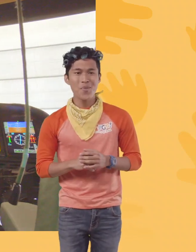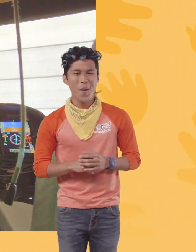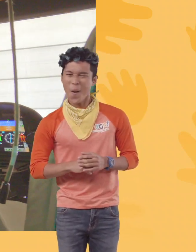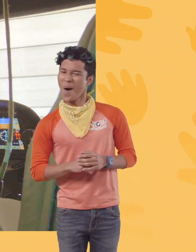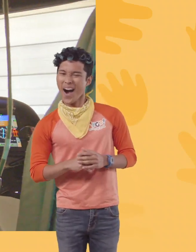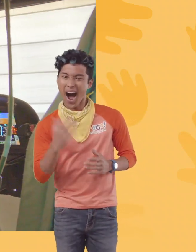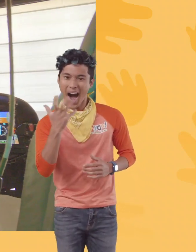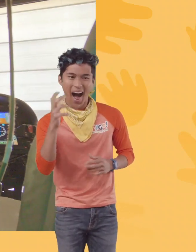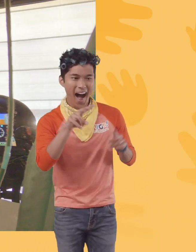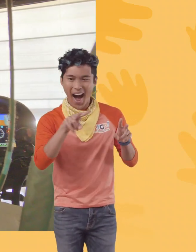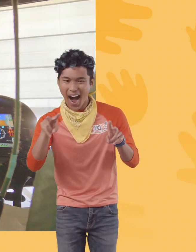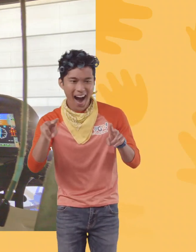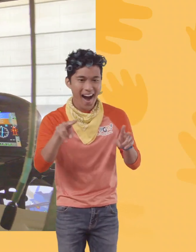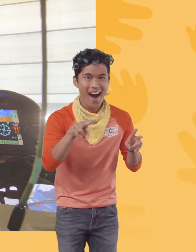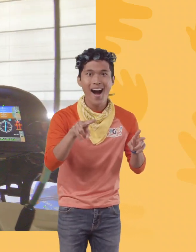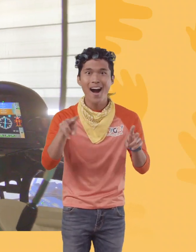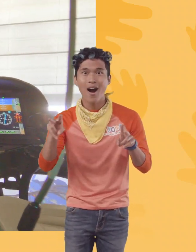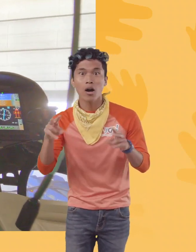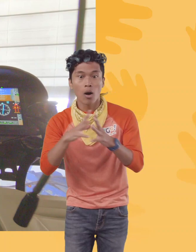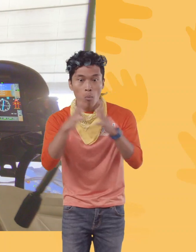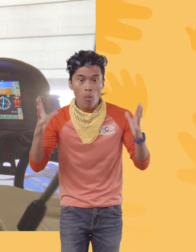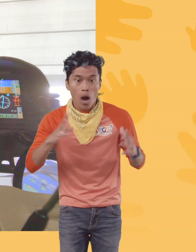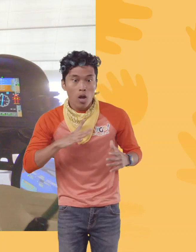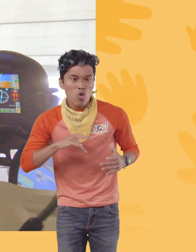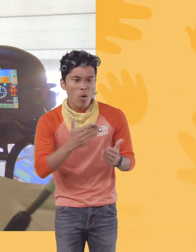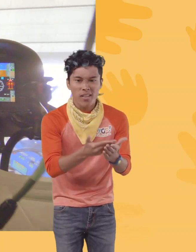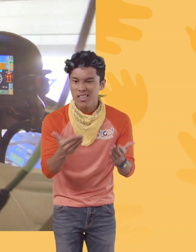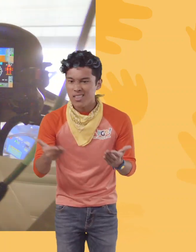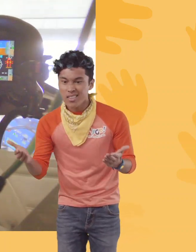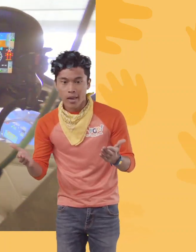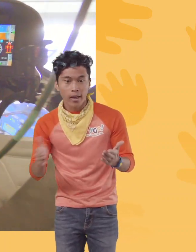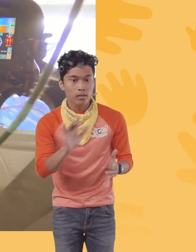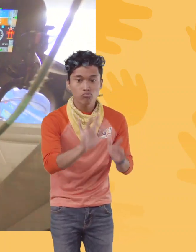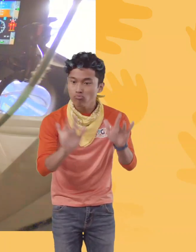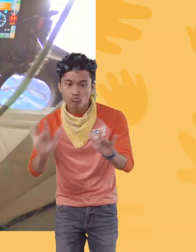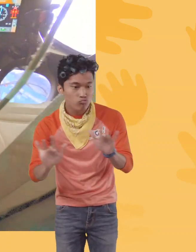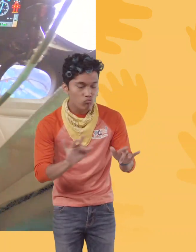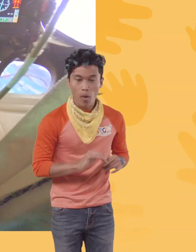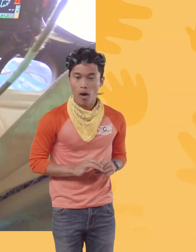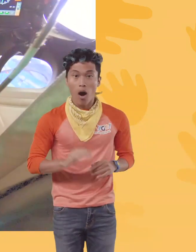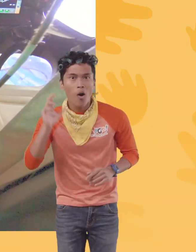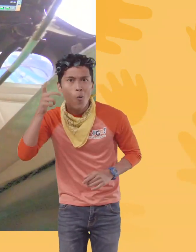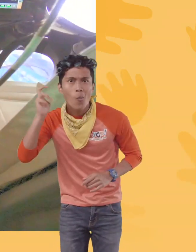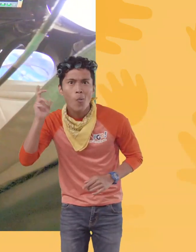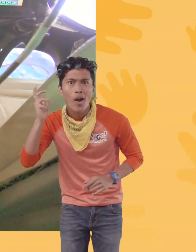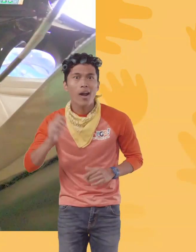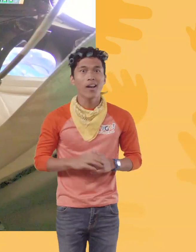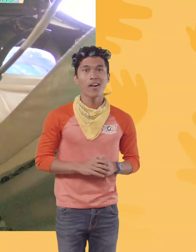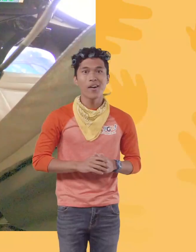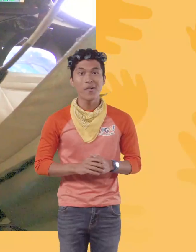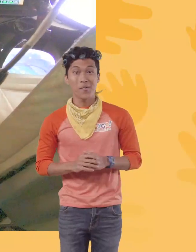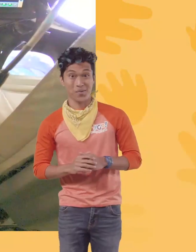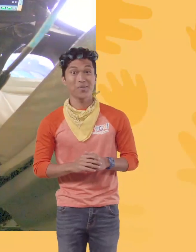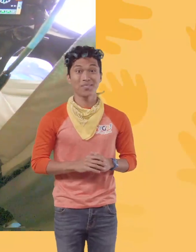Whoa, look up there. There's so many cool instruments, gadgets, radios. Whoa.